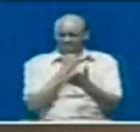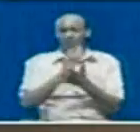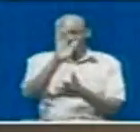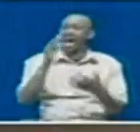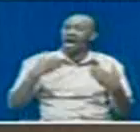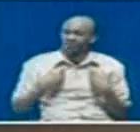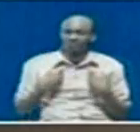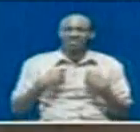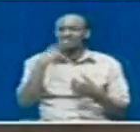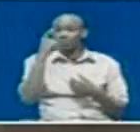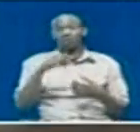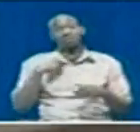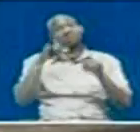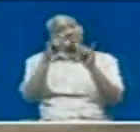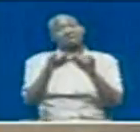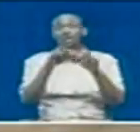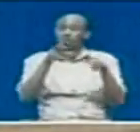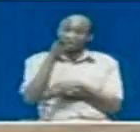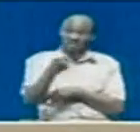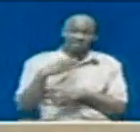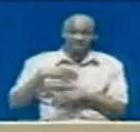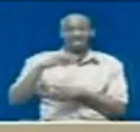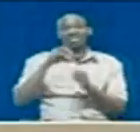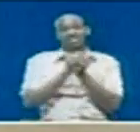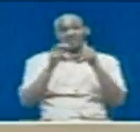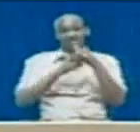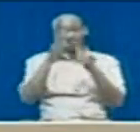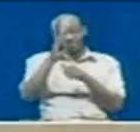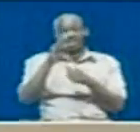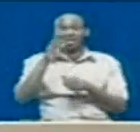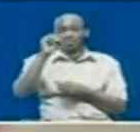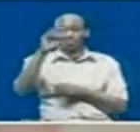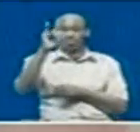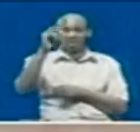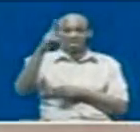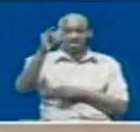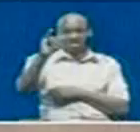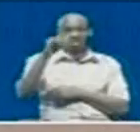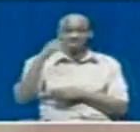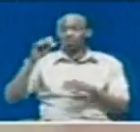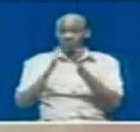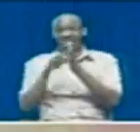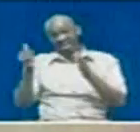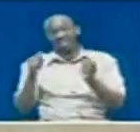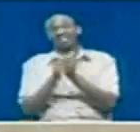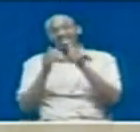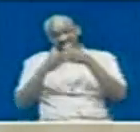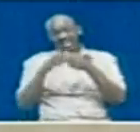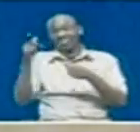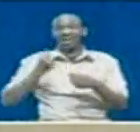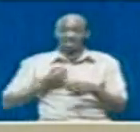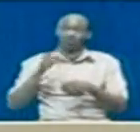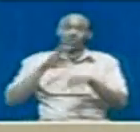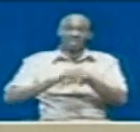documents, meaning that she has to stay in this room at Mwiki in Nairobi's Kasarani area with 19 other girls until she gets them